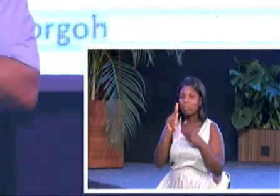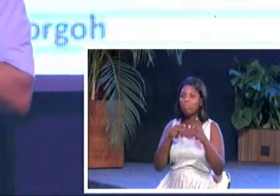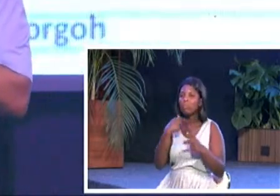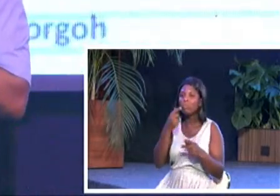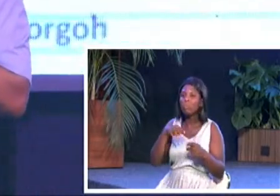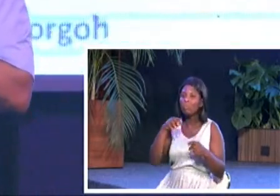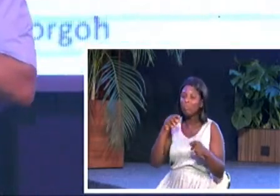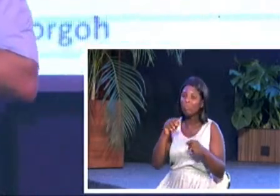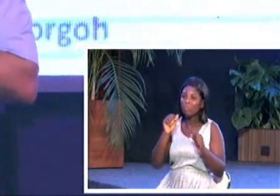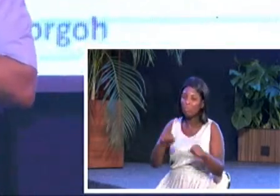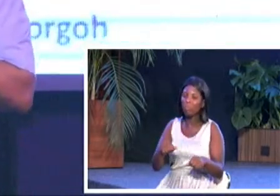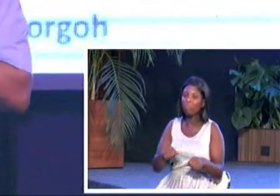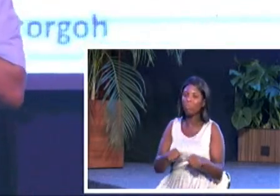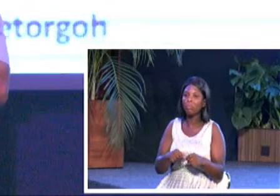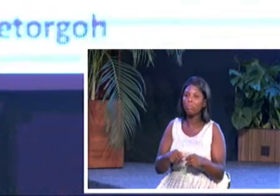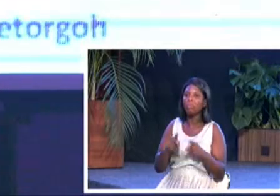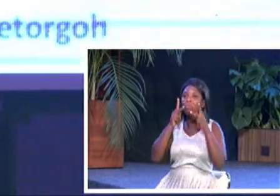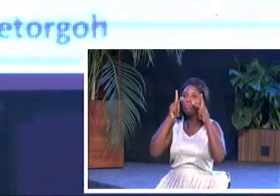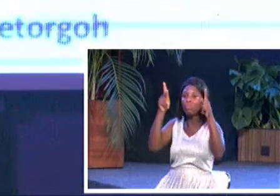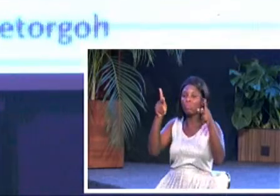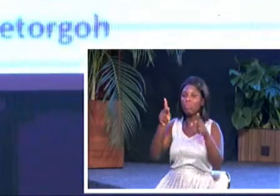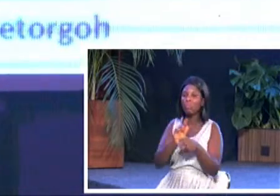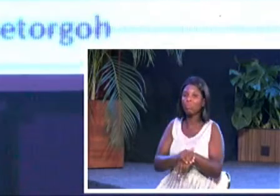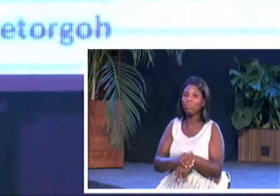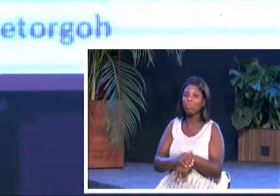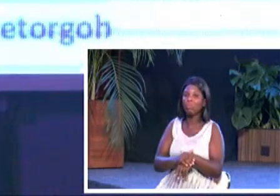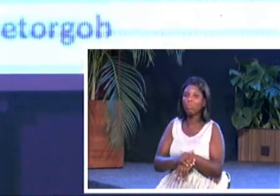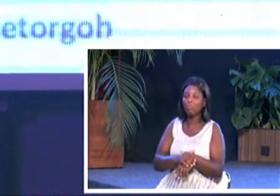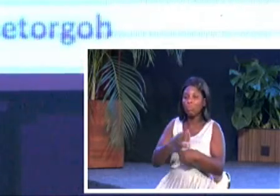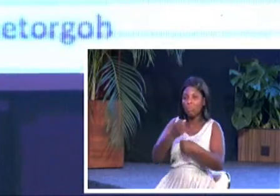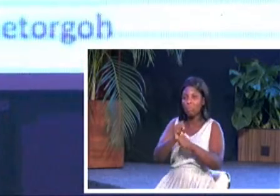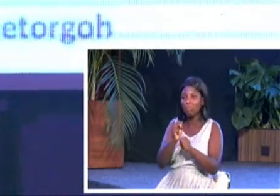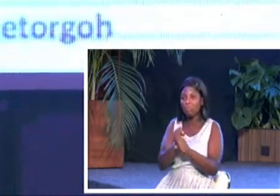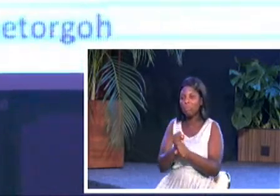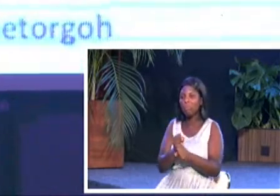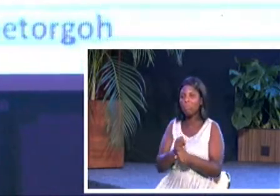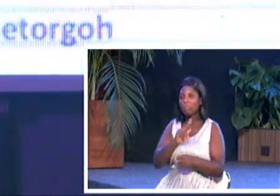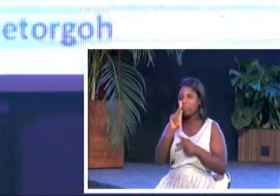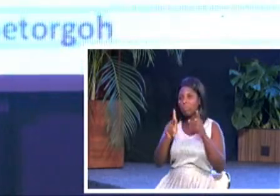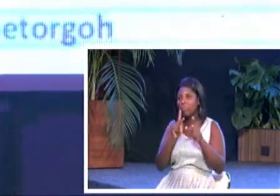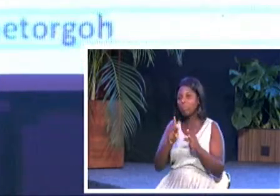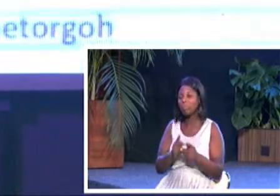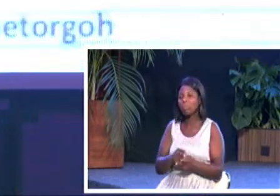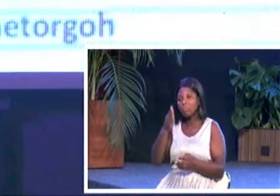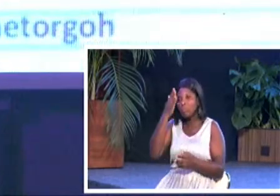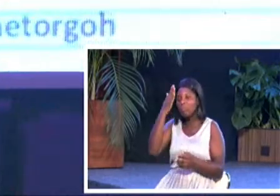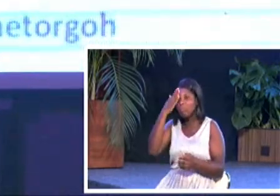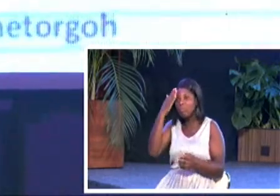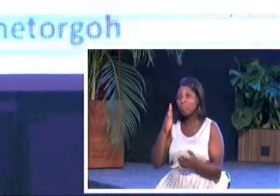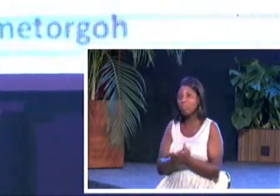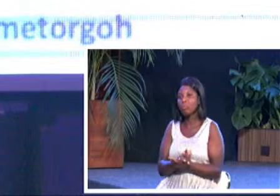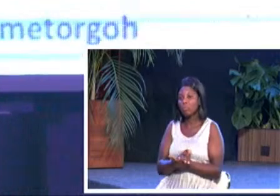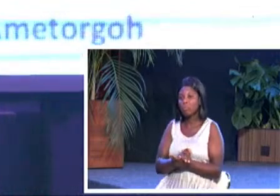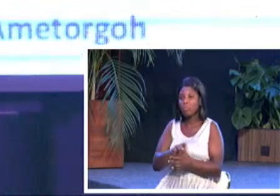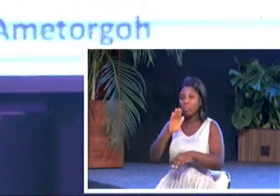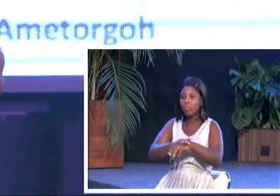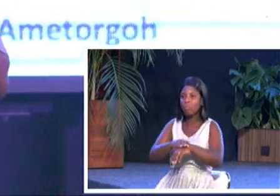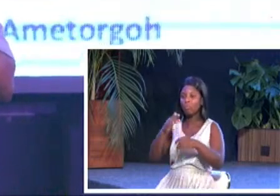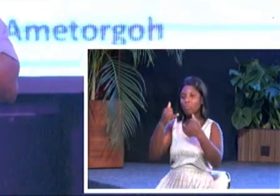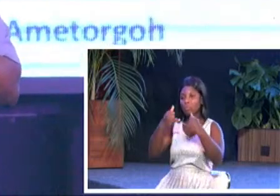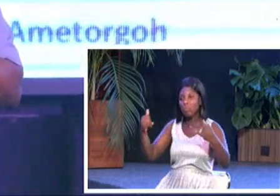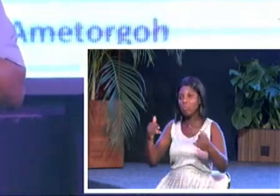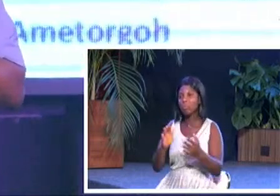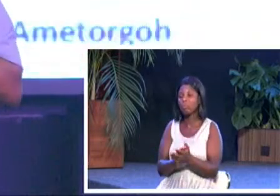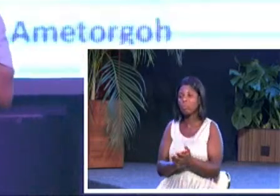that can, you know, have top of mind awareness and people can recall. So they want digital campaign manager, people who even